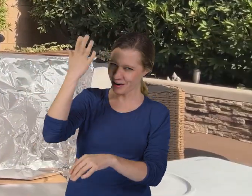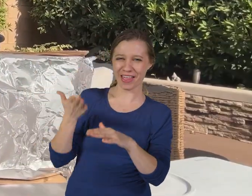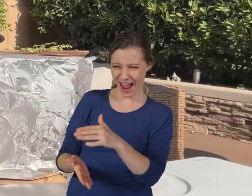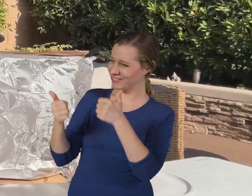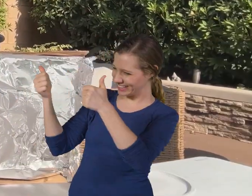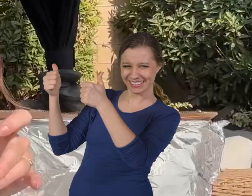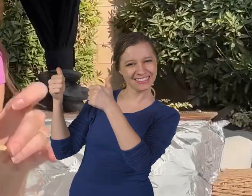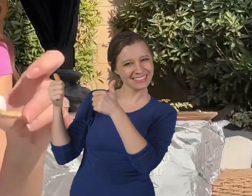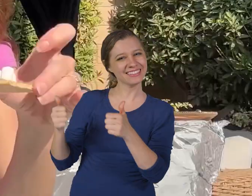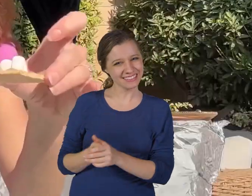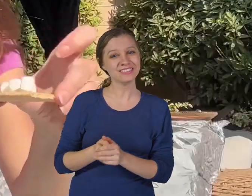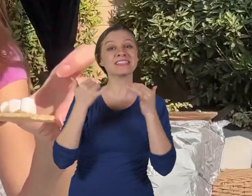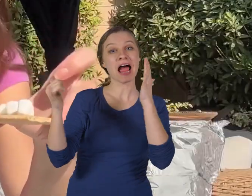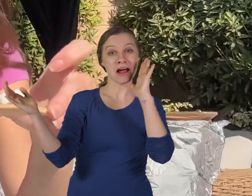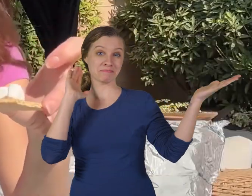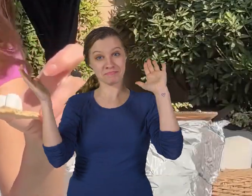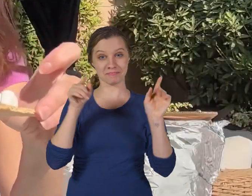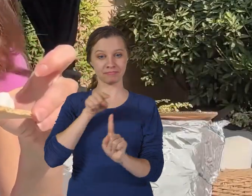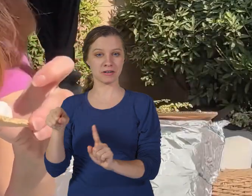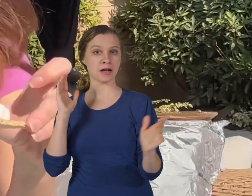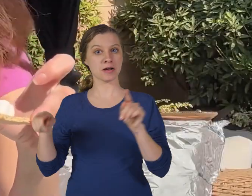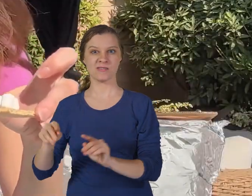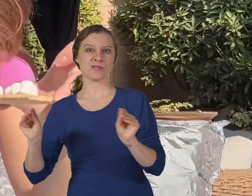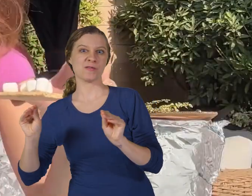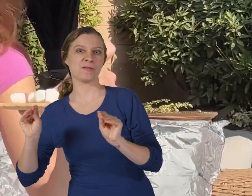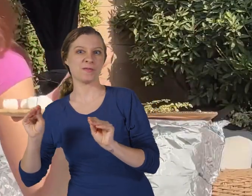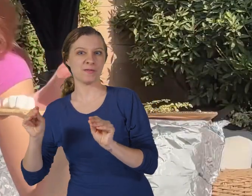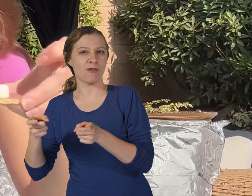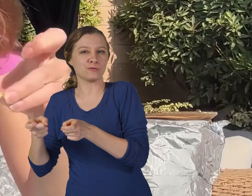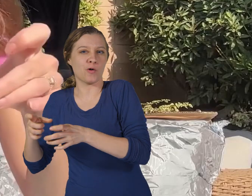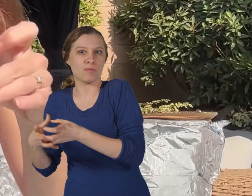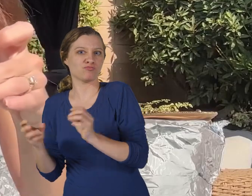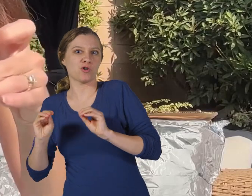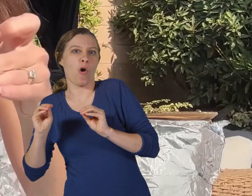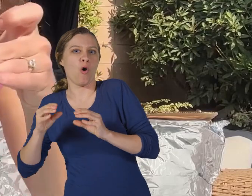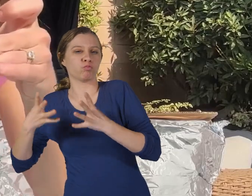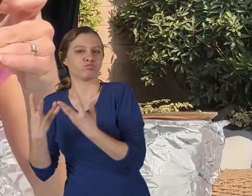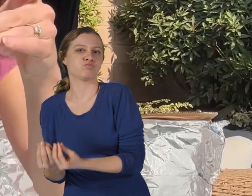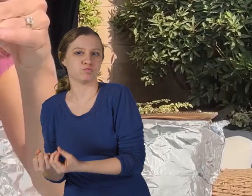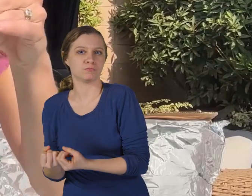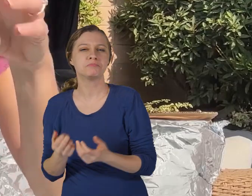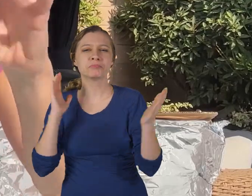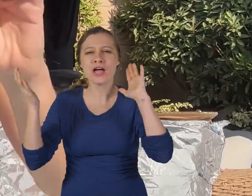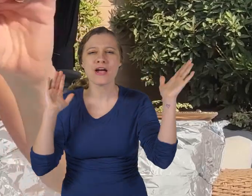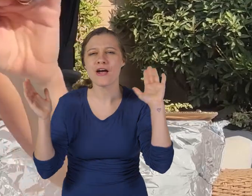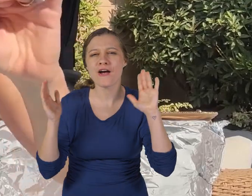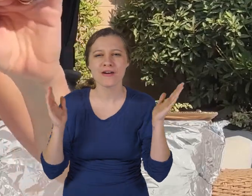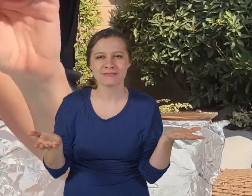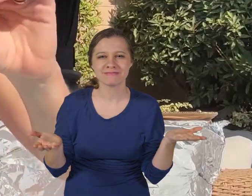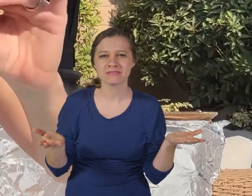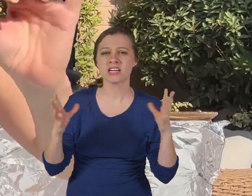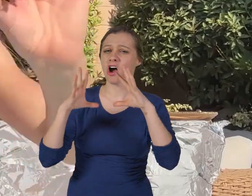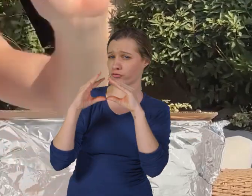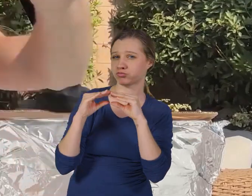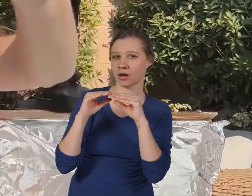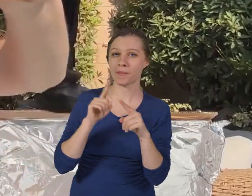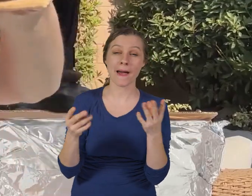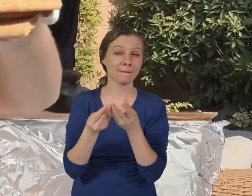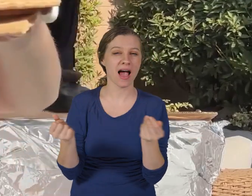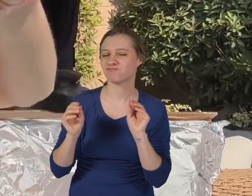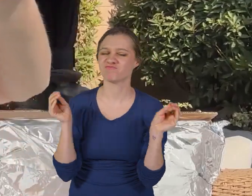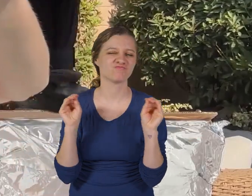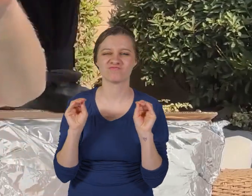Good job, solar oven. Now, we'll compare the smoosh ability to our control. It